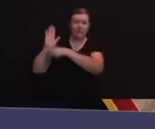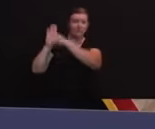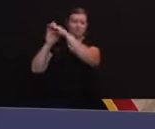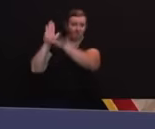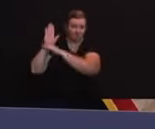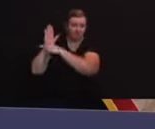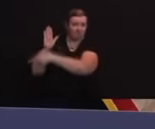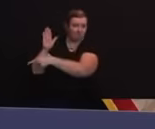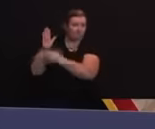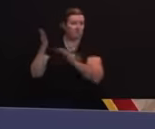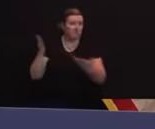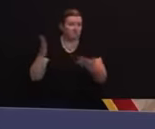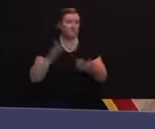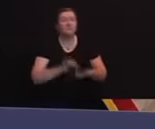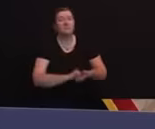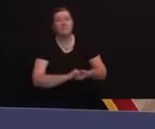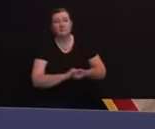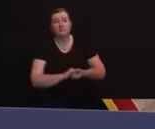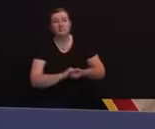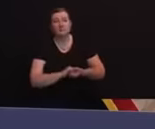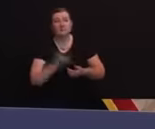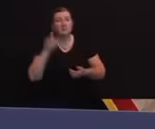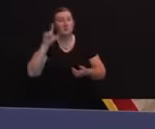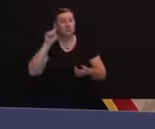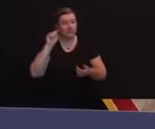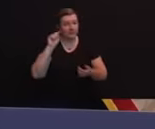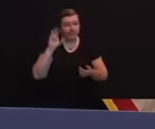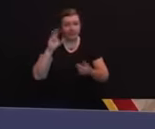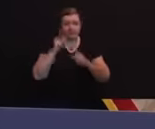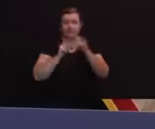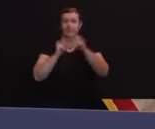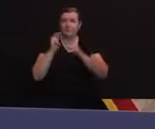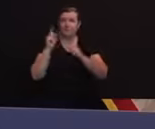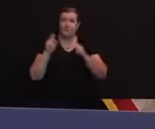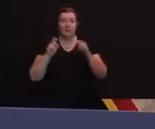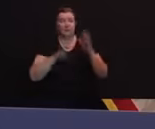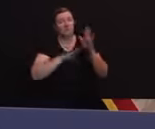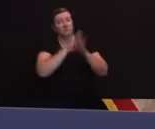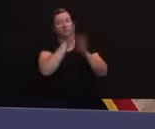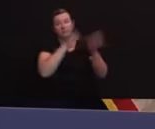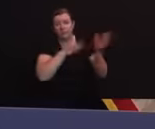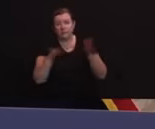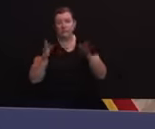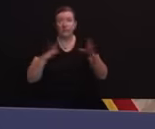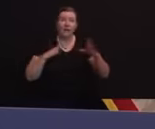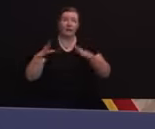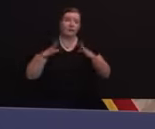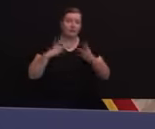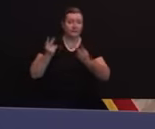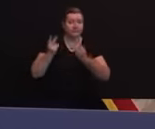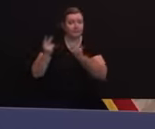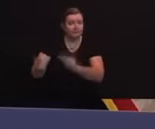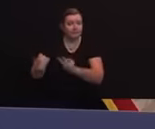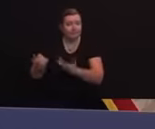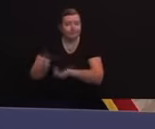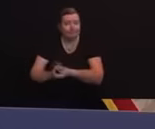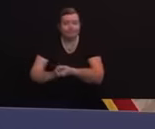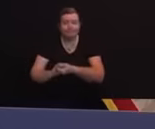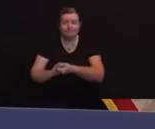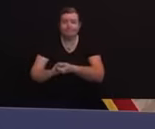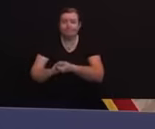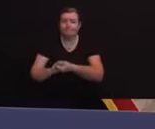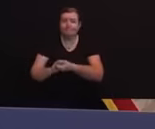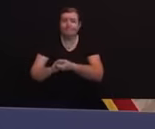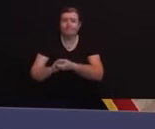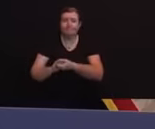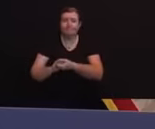Long-term care facilities need to develop a plan for holiday visits, and as part of that preparation, they need to estimate how